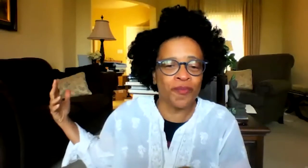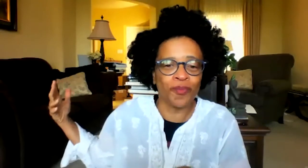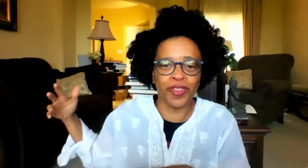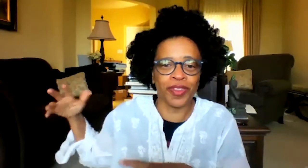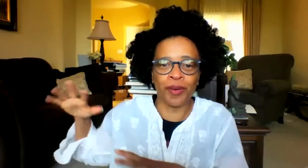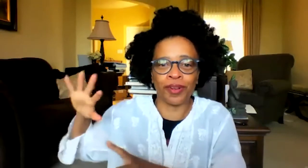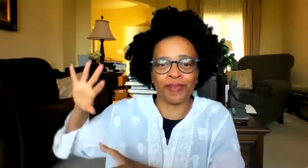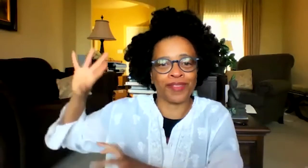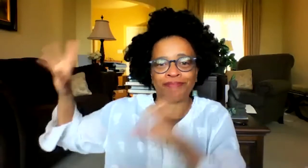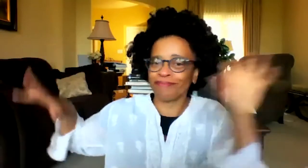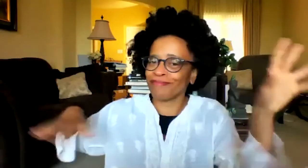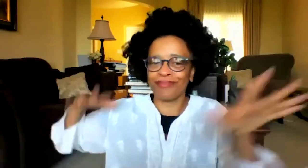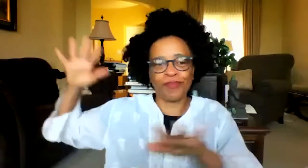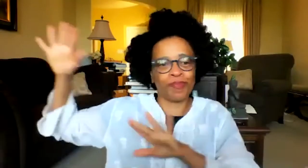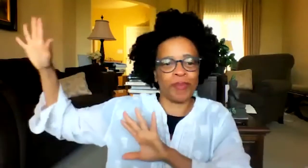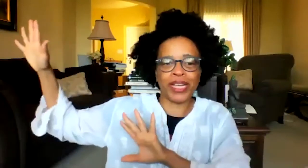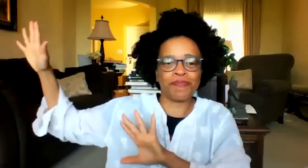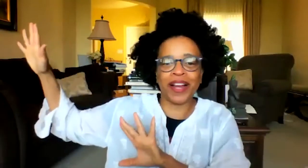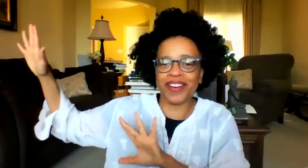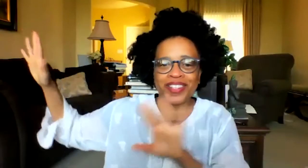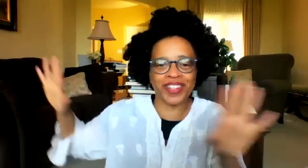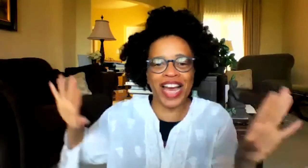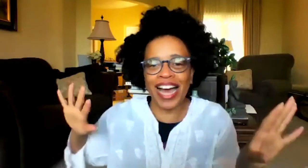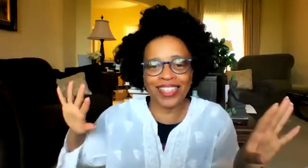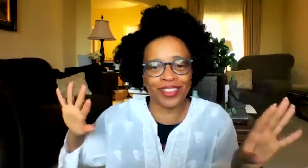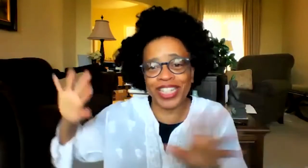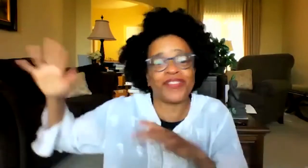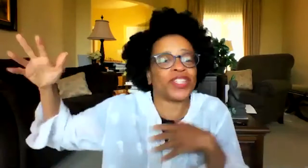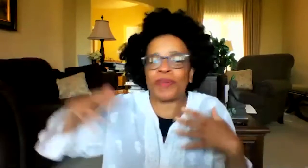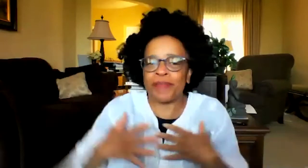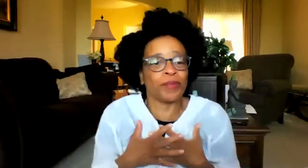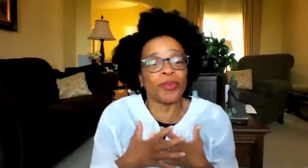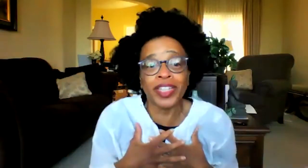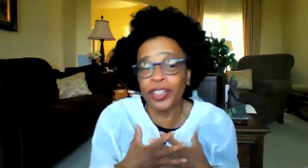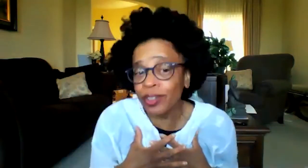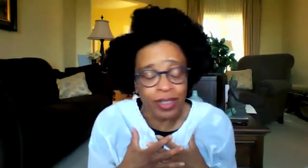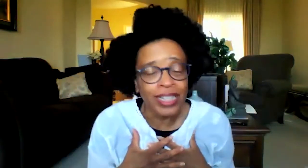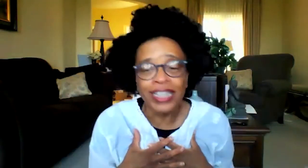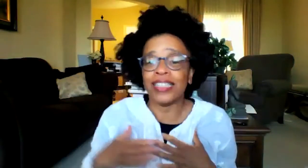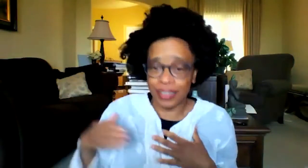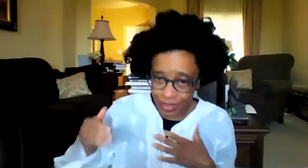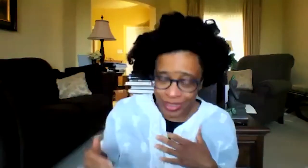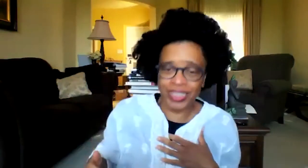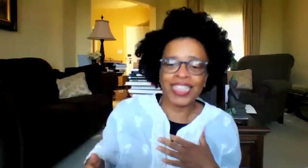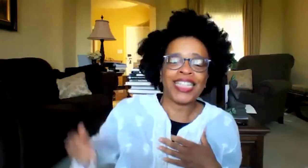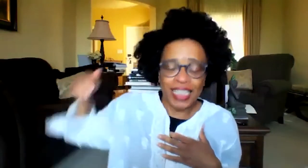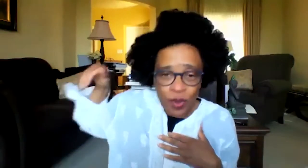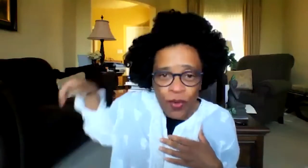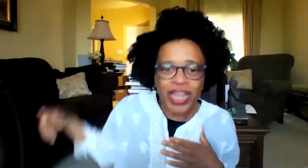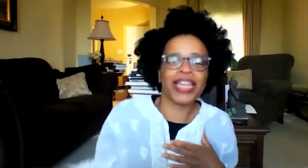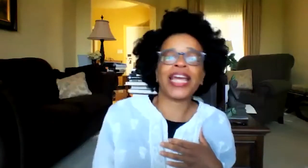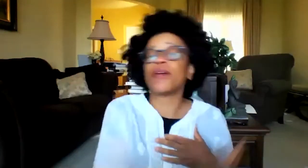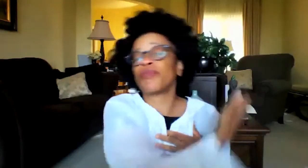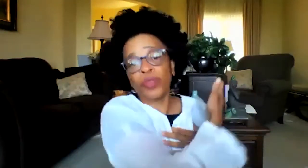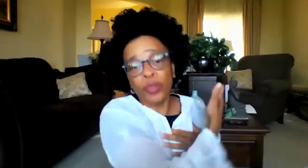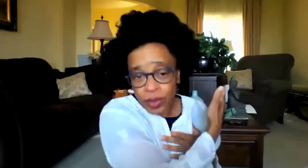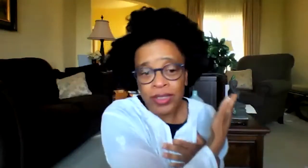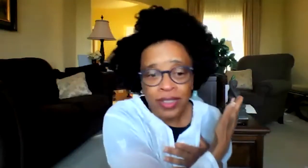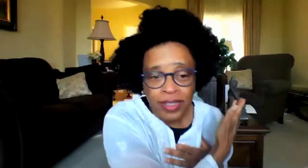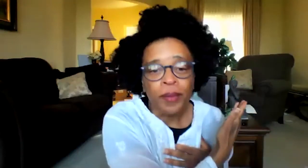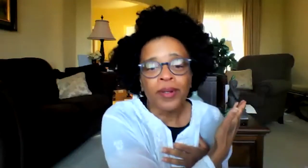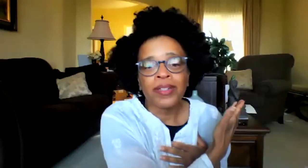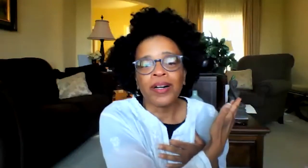beings, whether they were the best parents or not, or even people we knew. We came